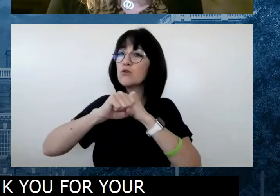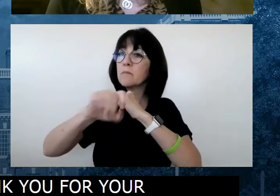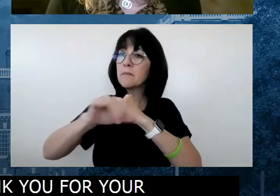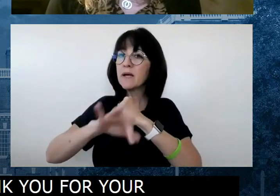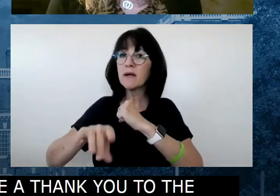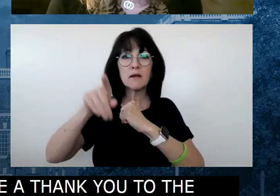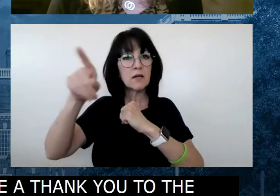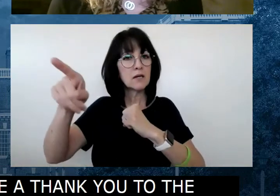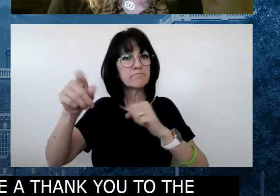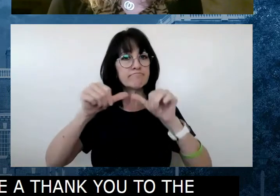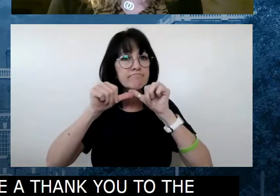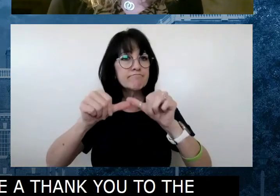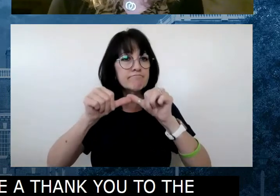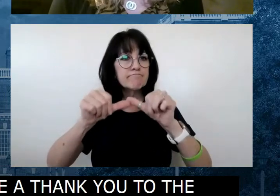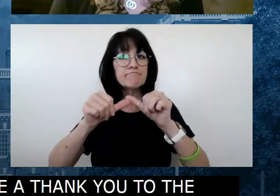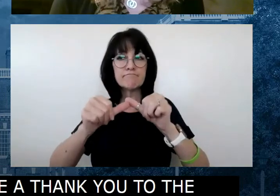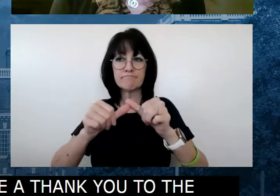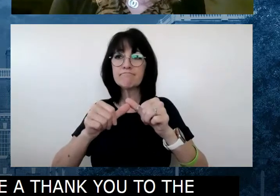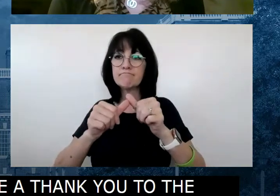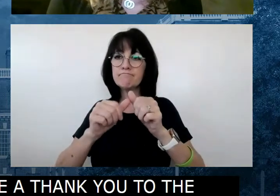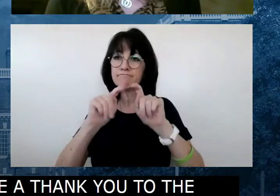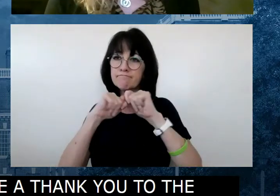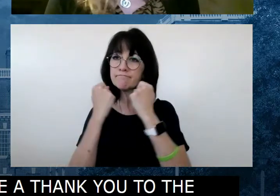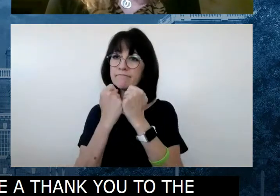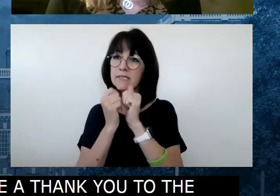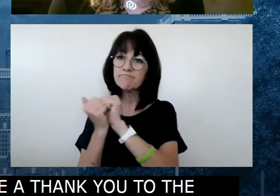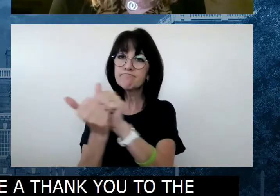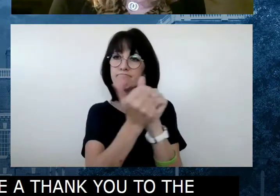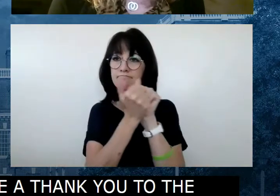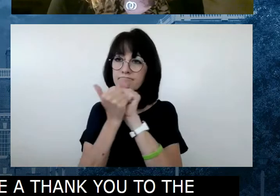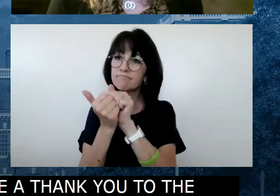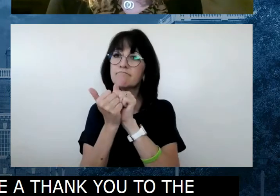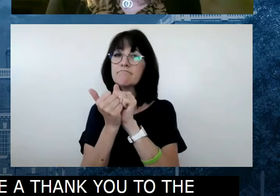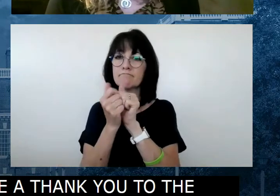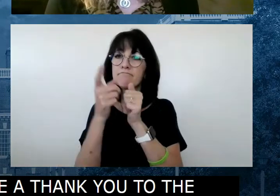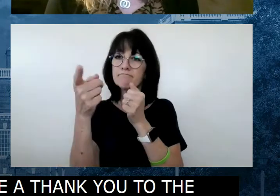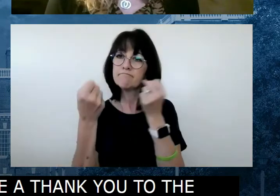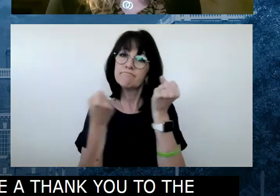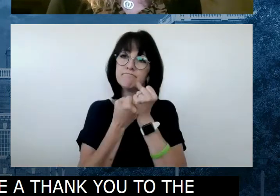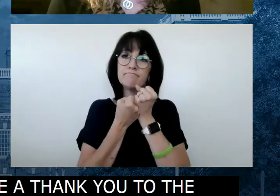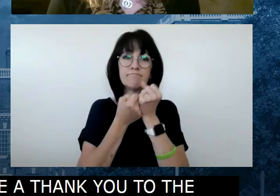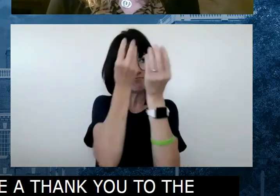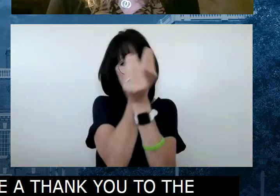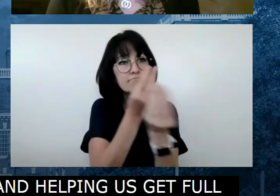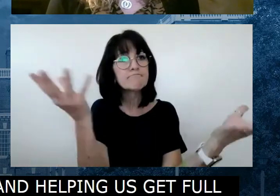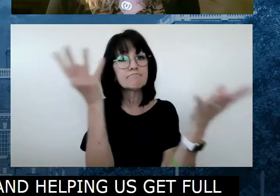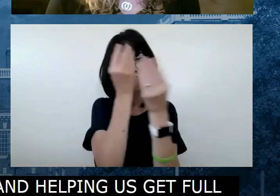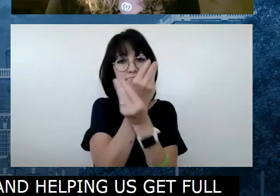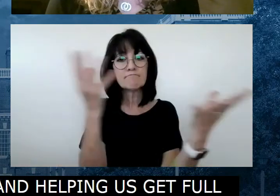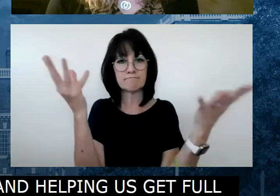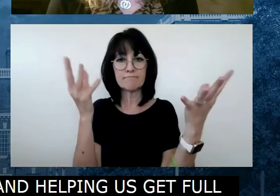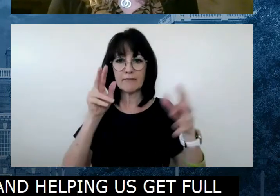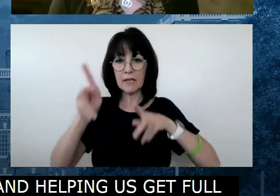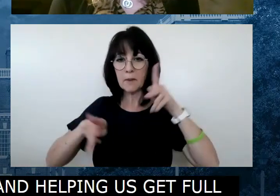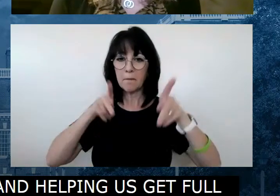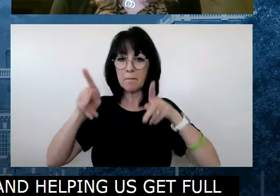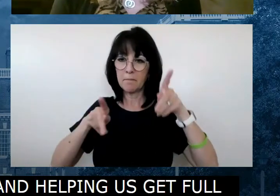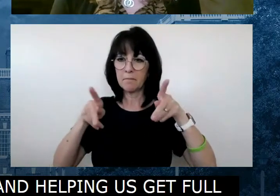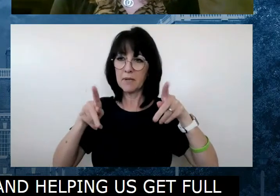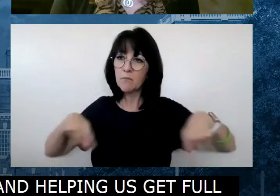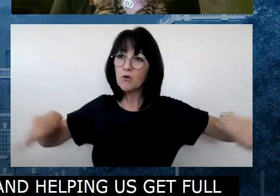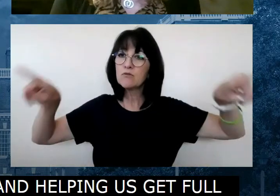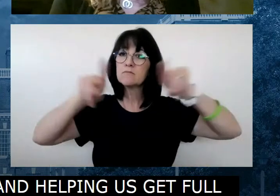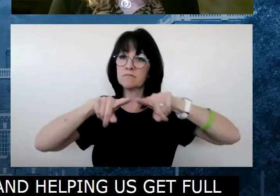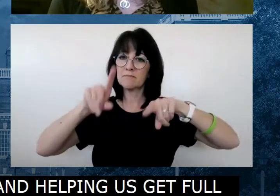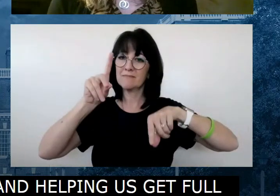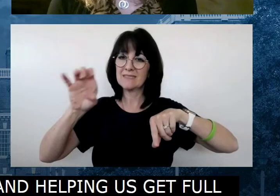us and helping us get full information out there to Delawareans over this time period. It's